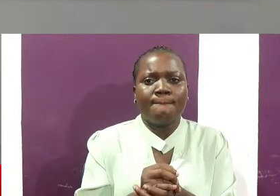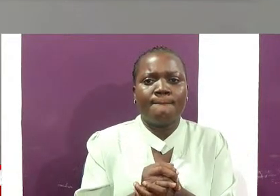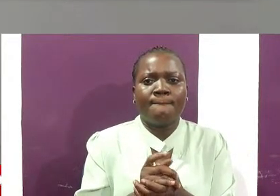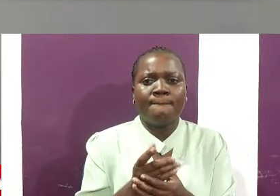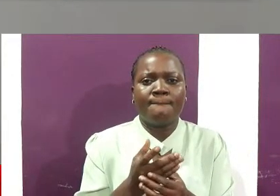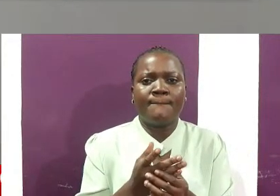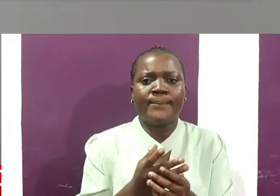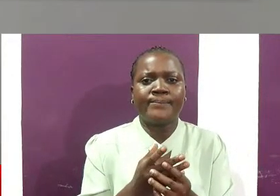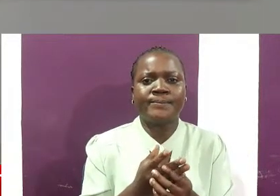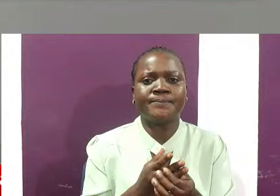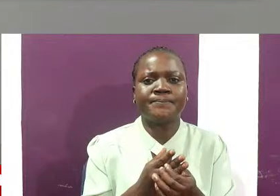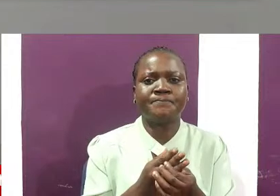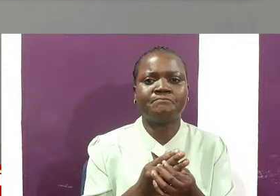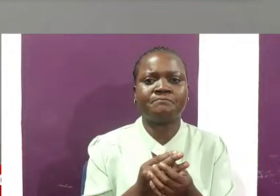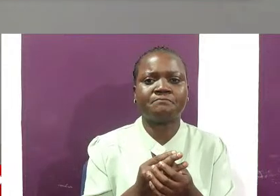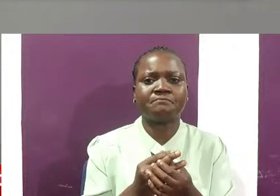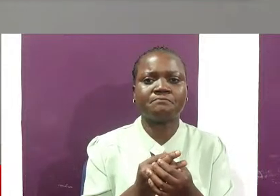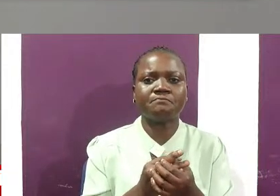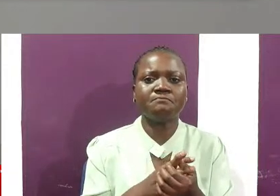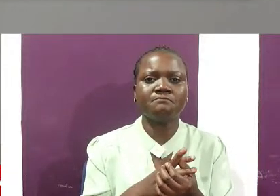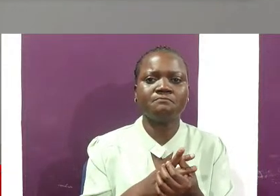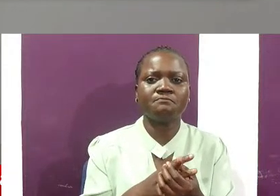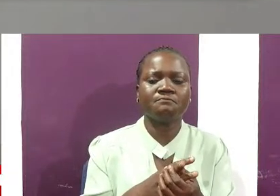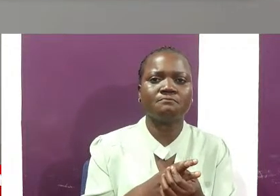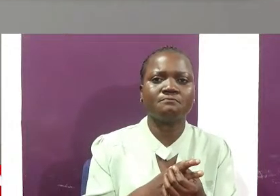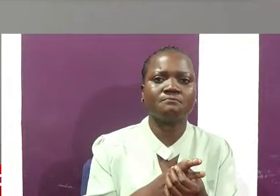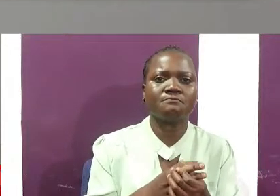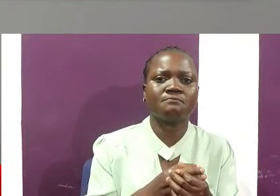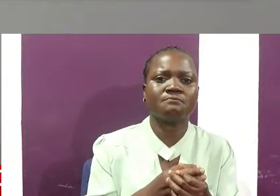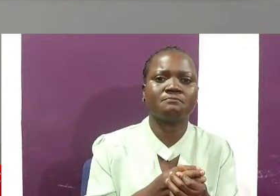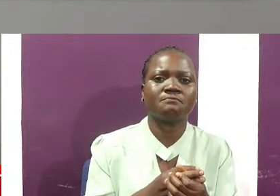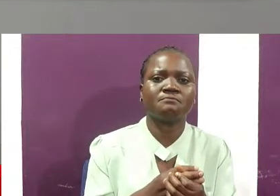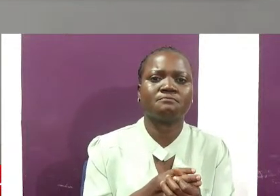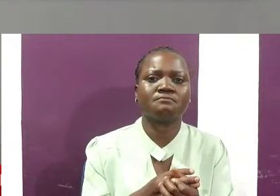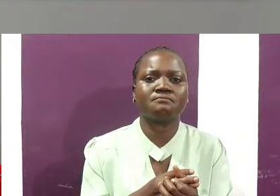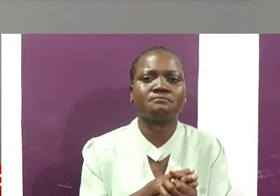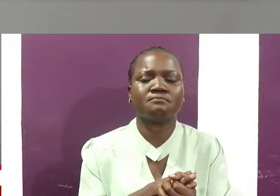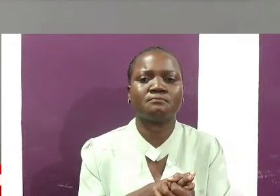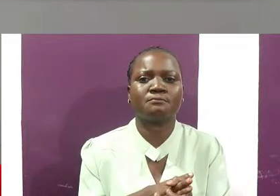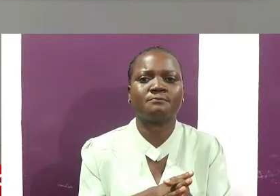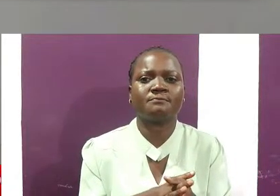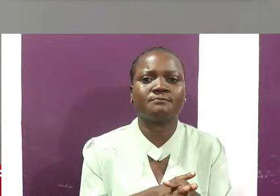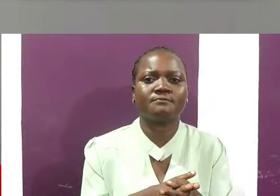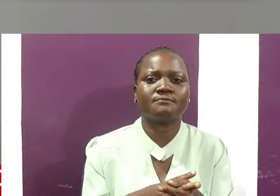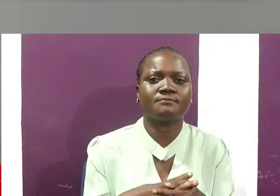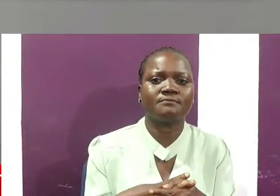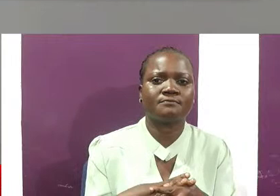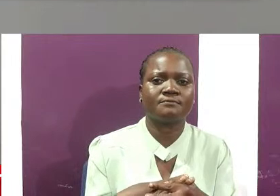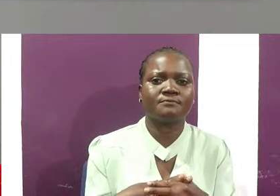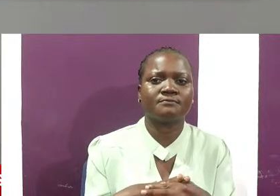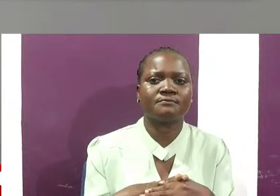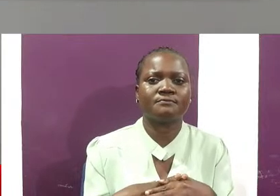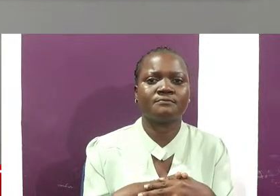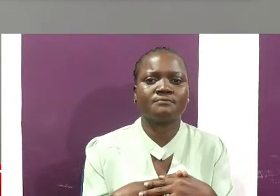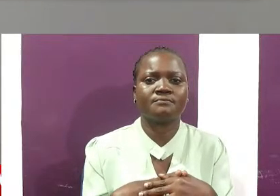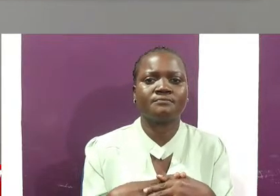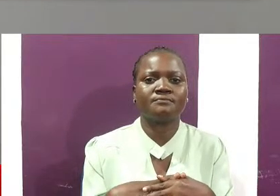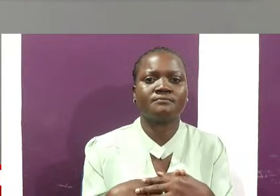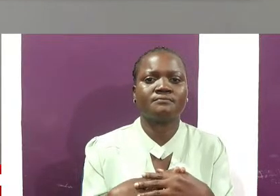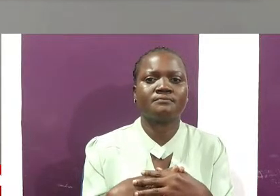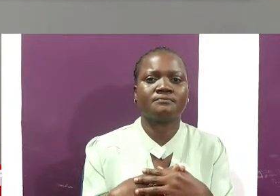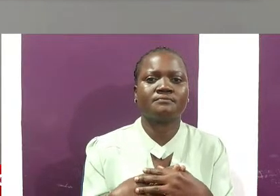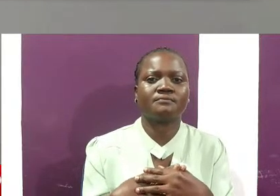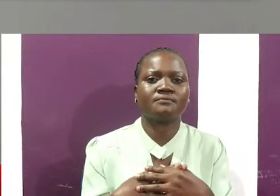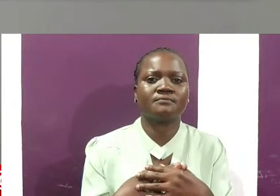spoke, wrote, or privately proclaimed the message of God in Bible study, they were involved in spreading what Jesus himself would have